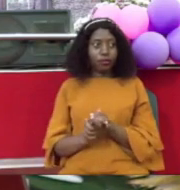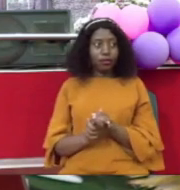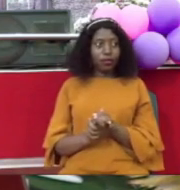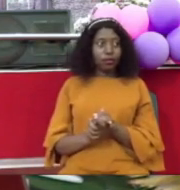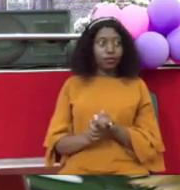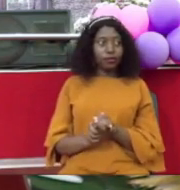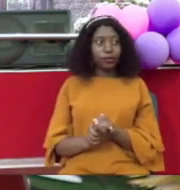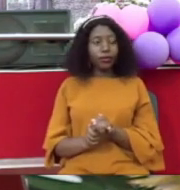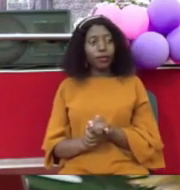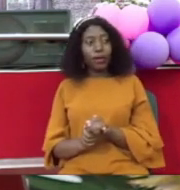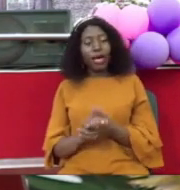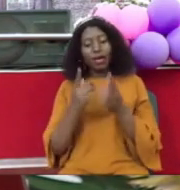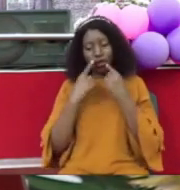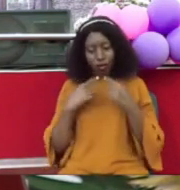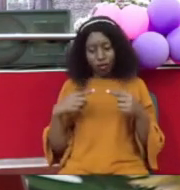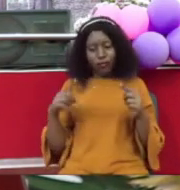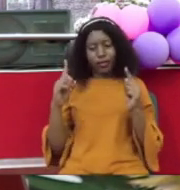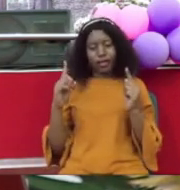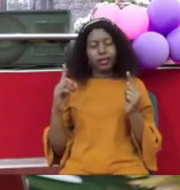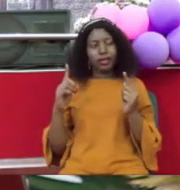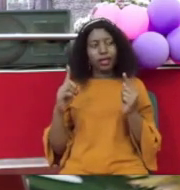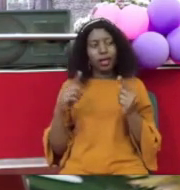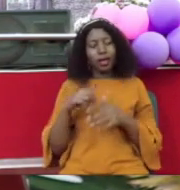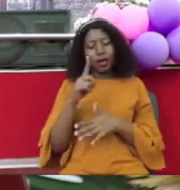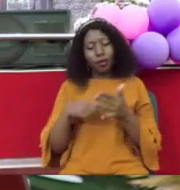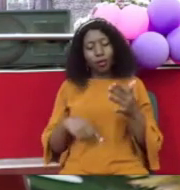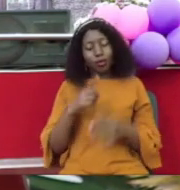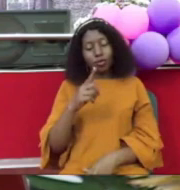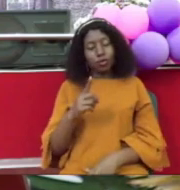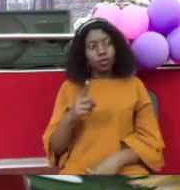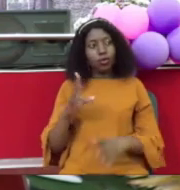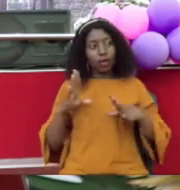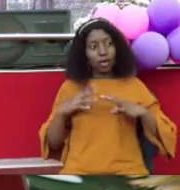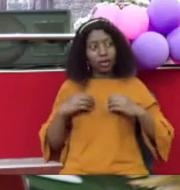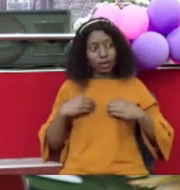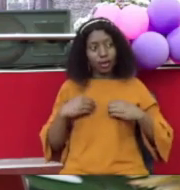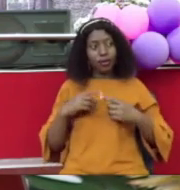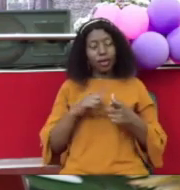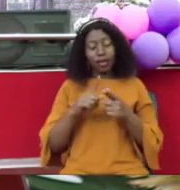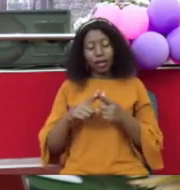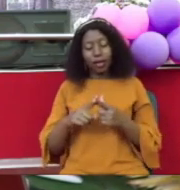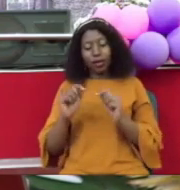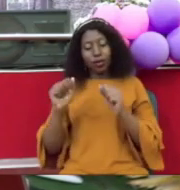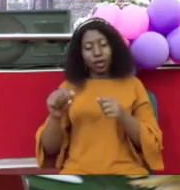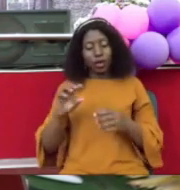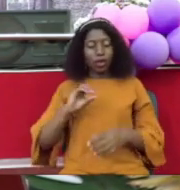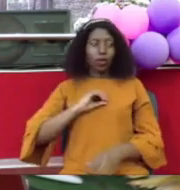it. Na ukalikiri. What we confess, we possess. Tunachokiri tunamiliki. So we have